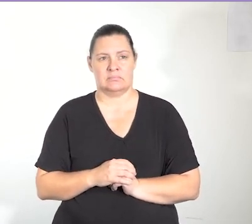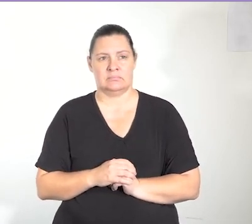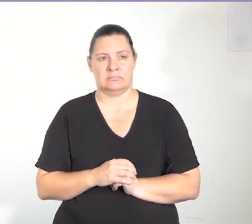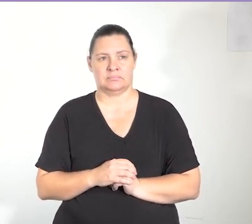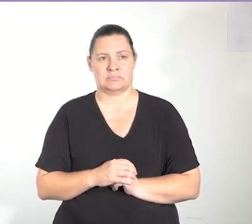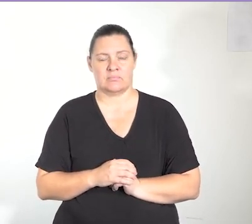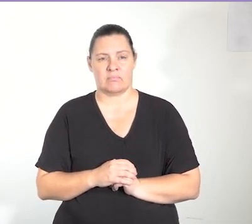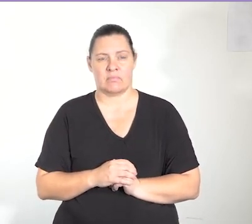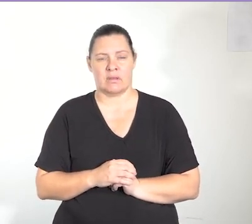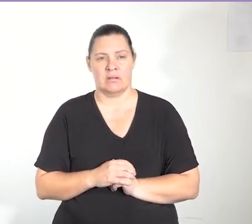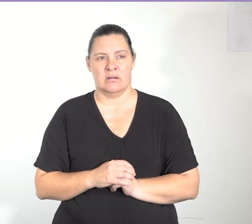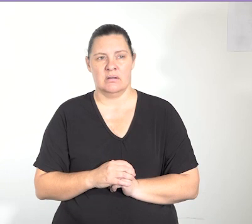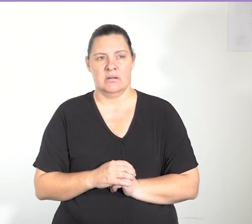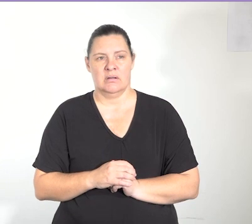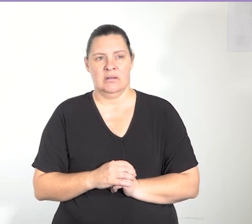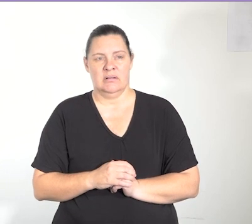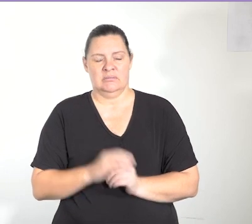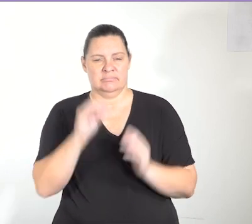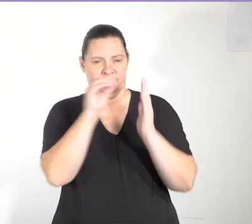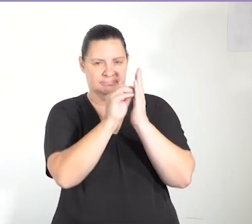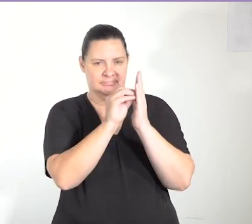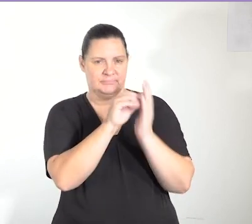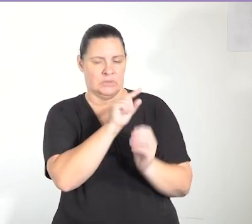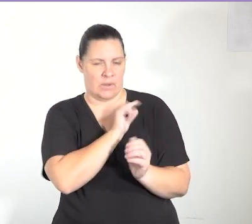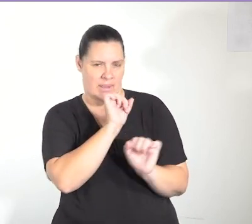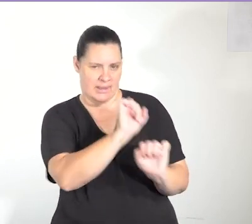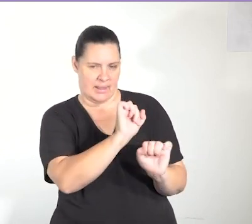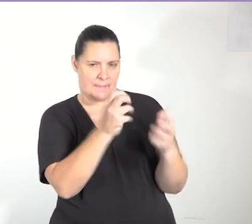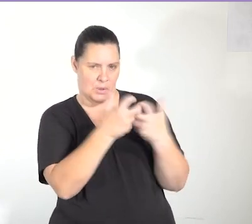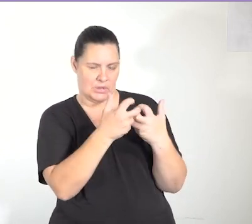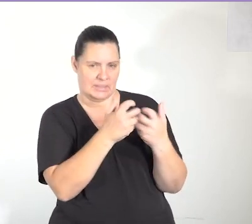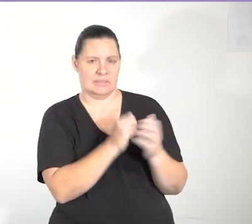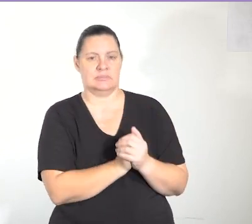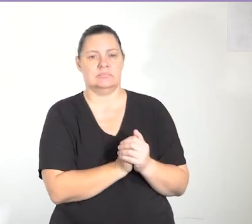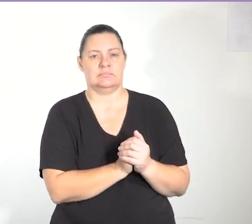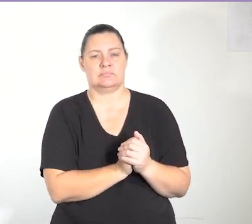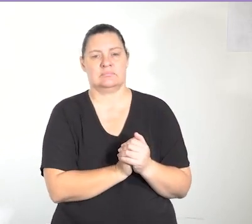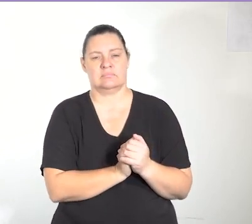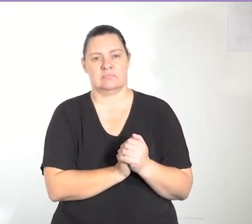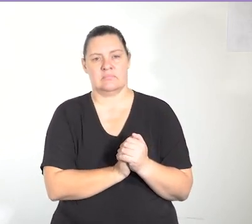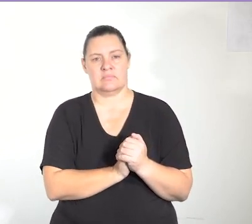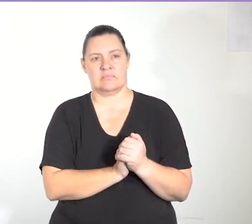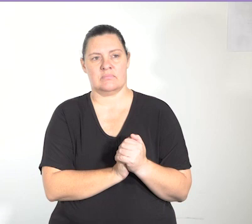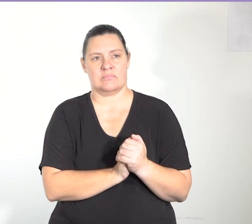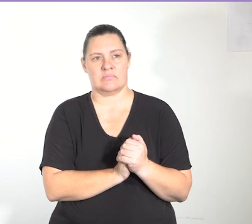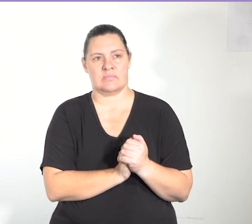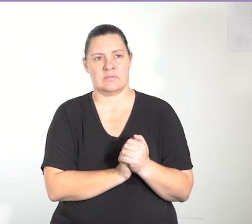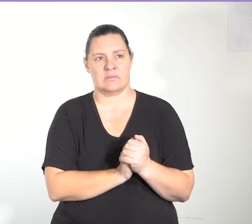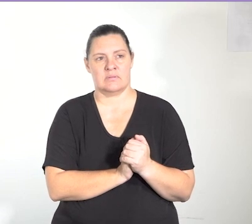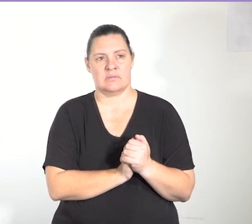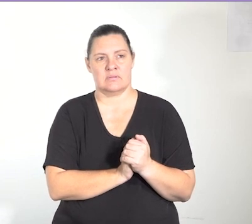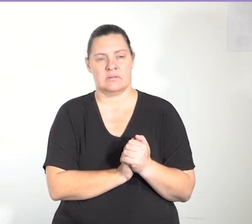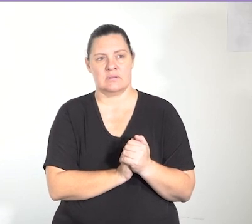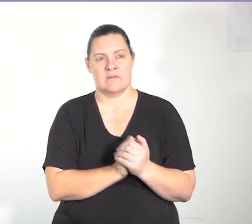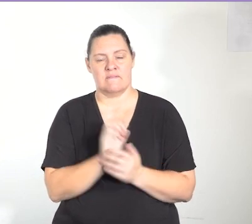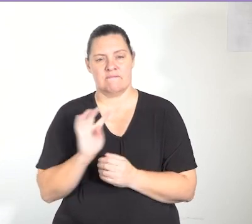tens. So I am going to just write it there because that is a 20. So it belongs to the tens. Then we're